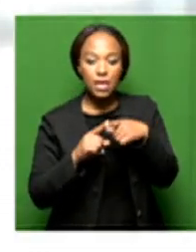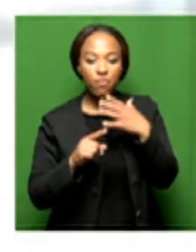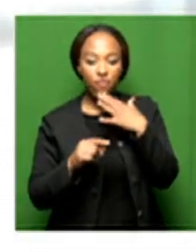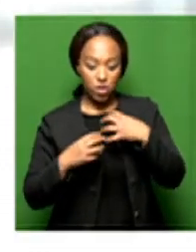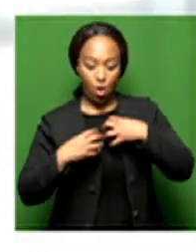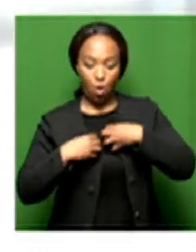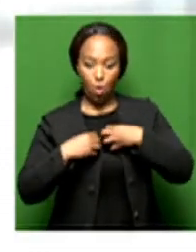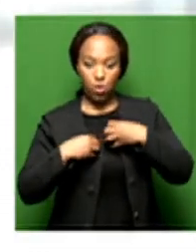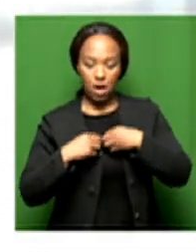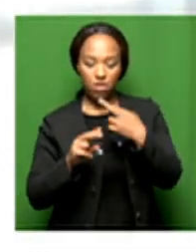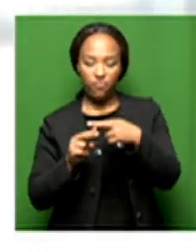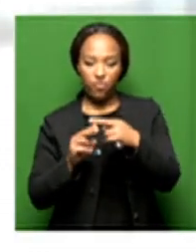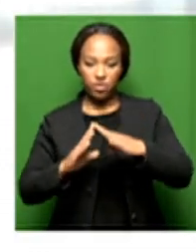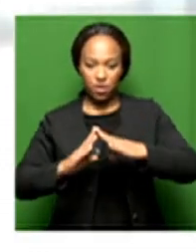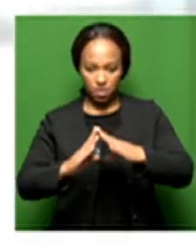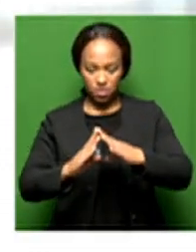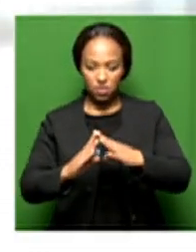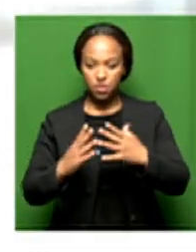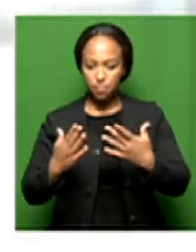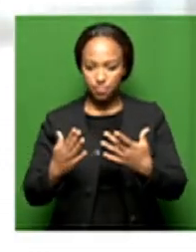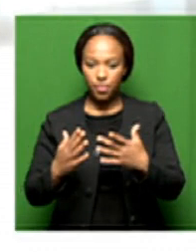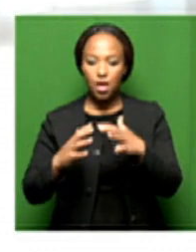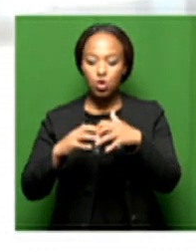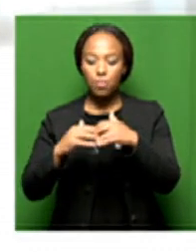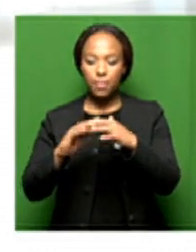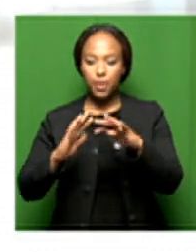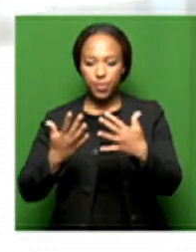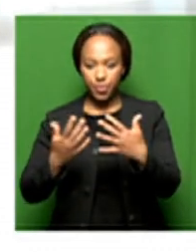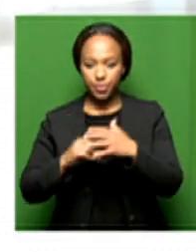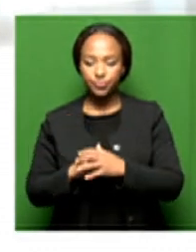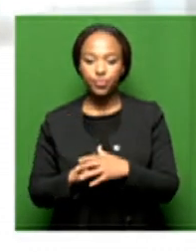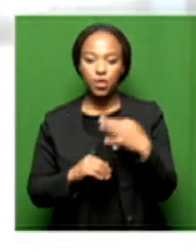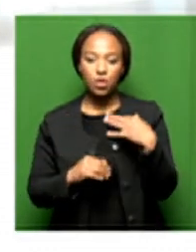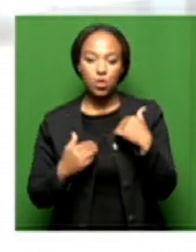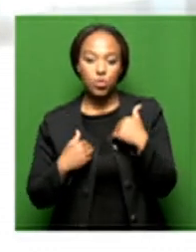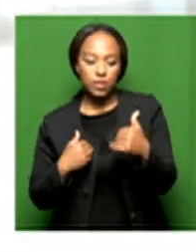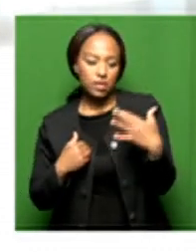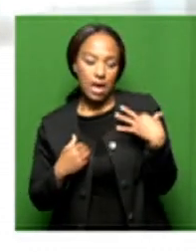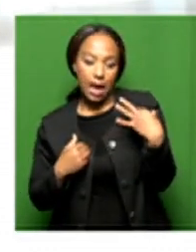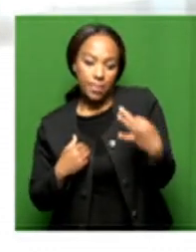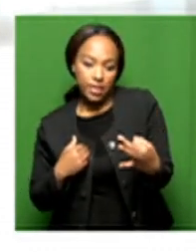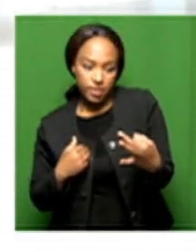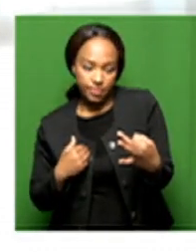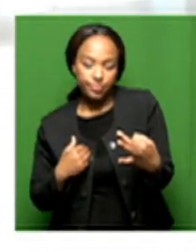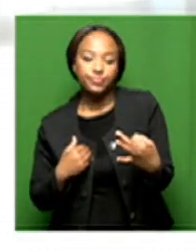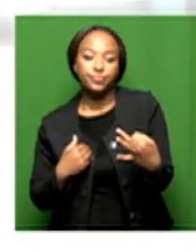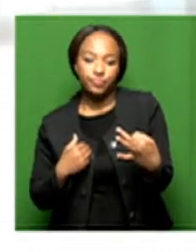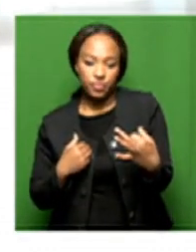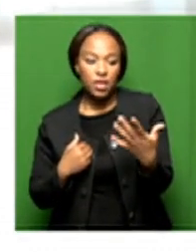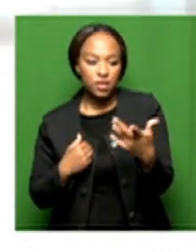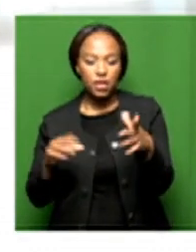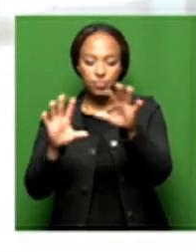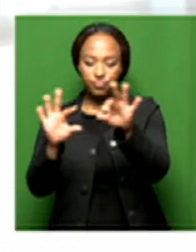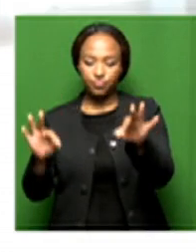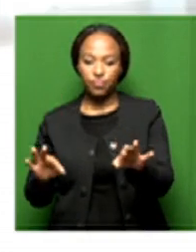landlords. And how it all comes together is you start off with an application process, and that is where you get to fill in